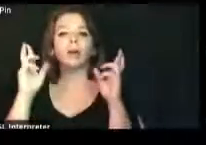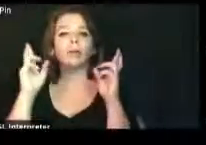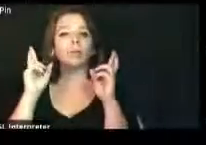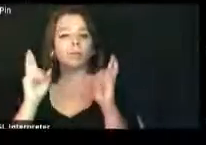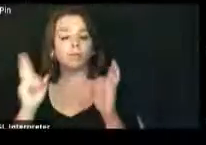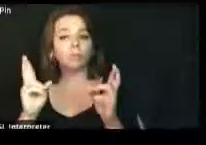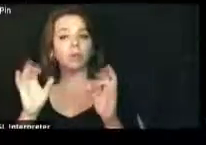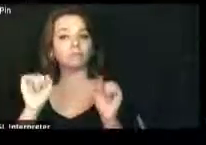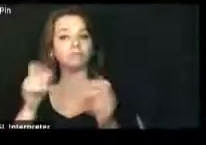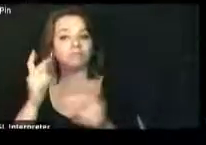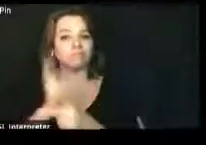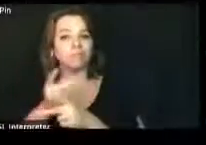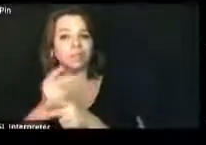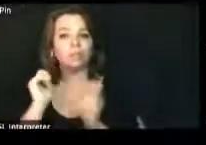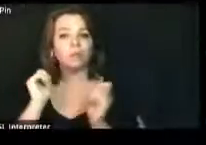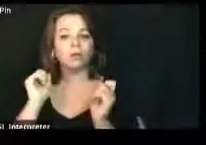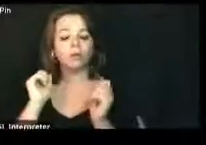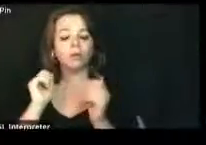keep